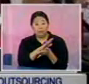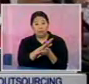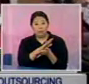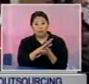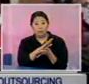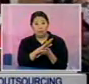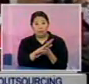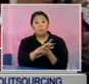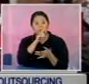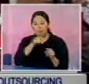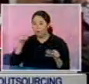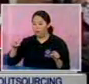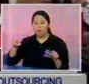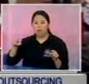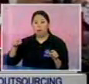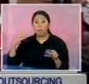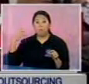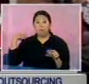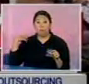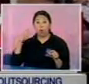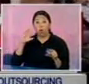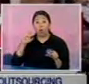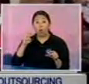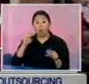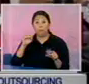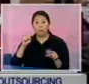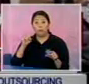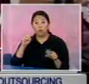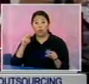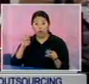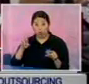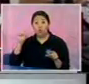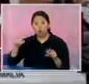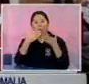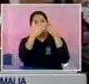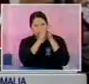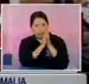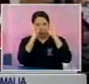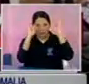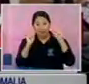the Commissioner must seek the permission of the President, which she said she did in writing.